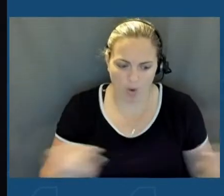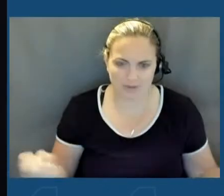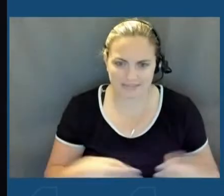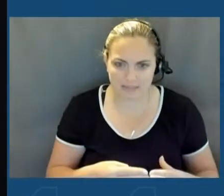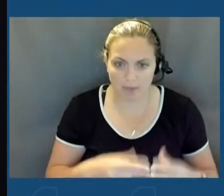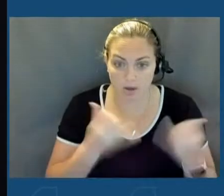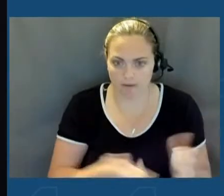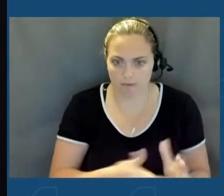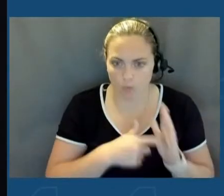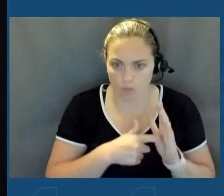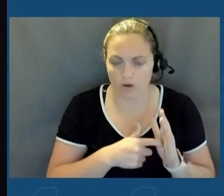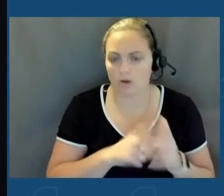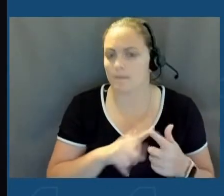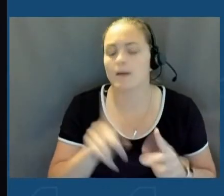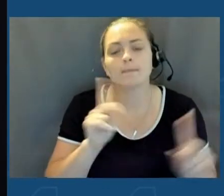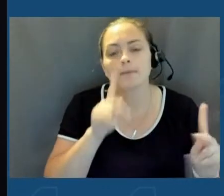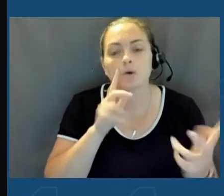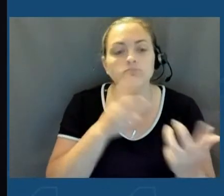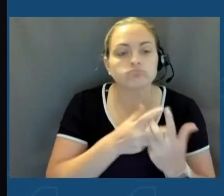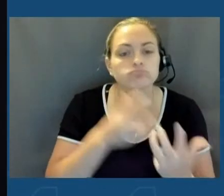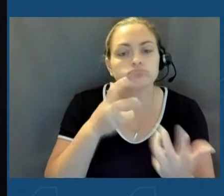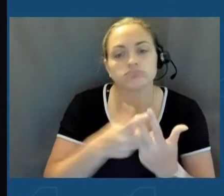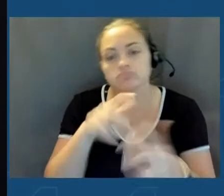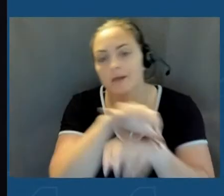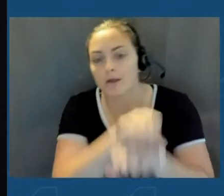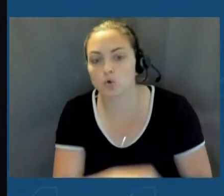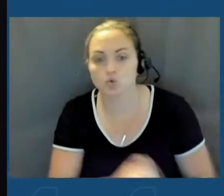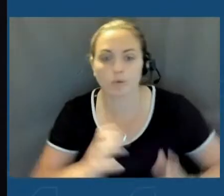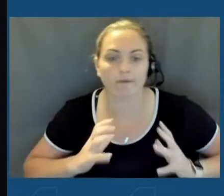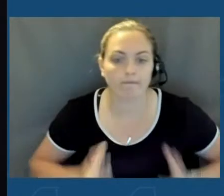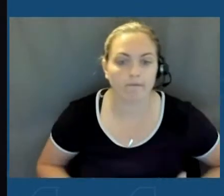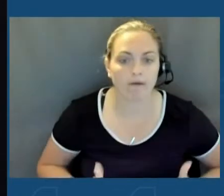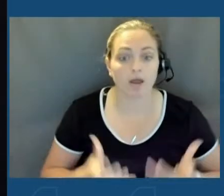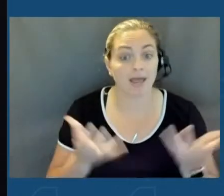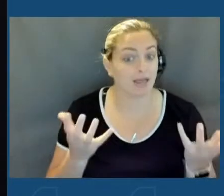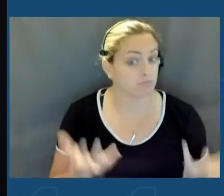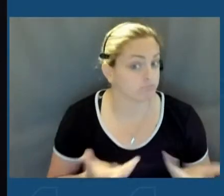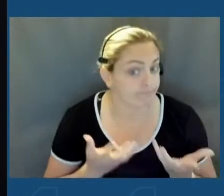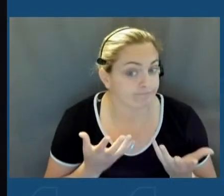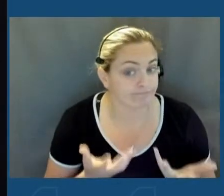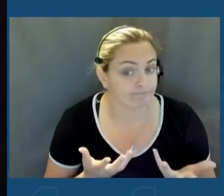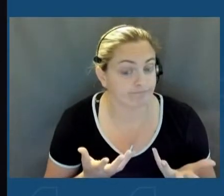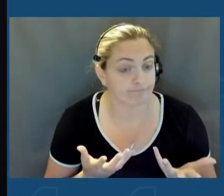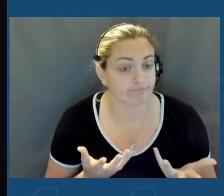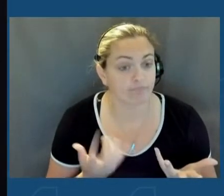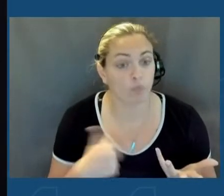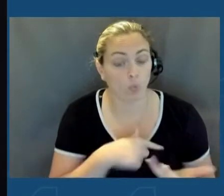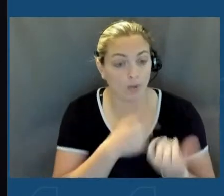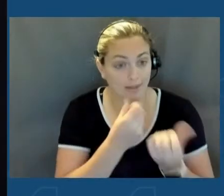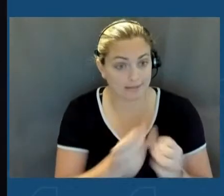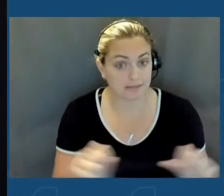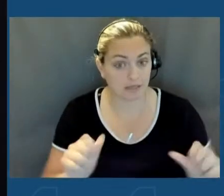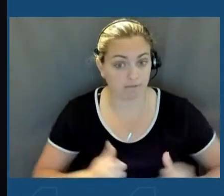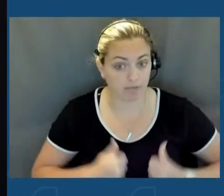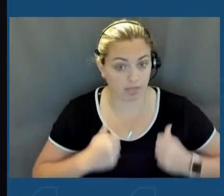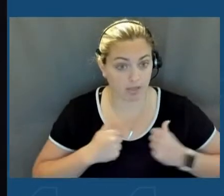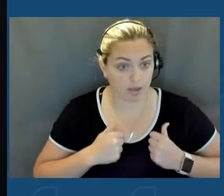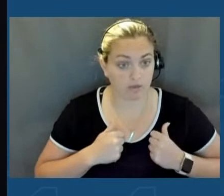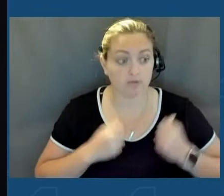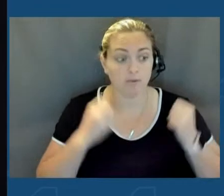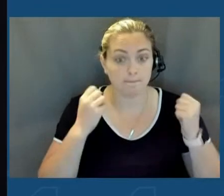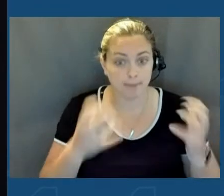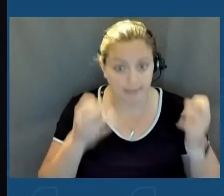people adapt. They got used to it. And guess what? We saved the lives of thousands